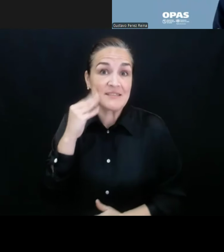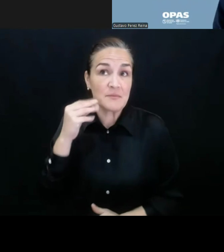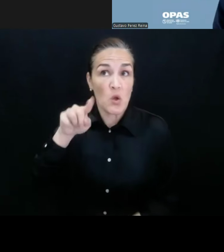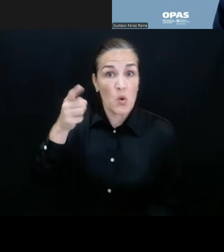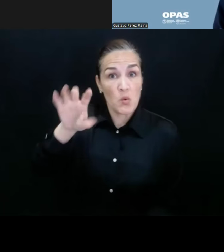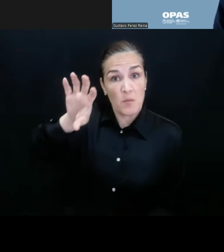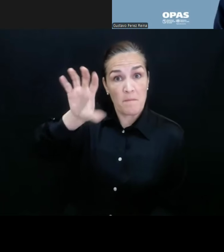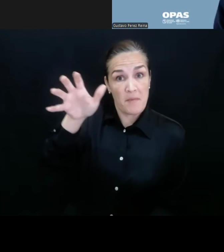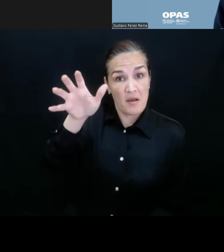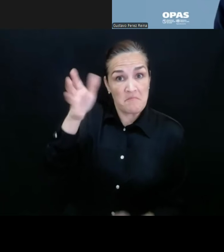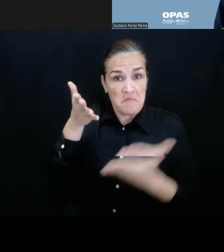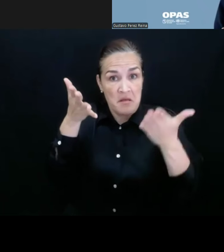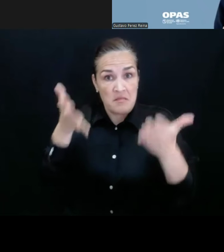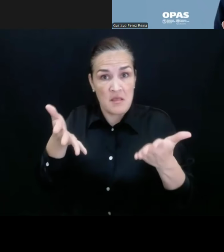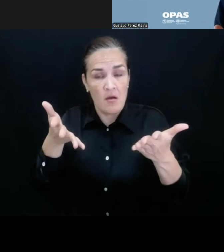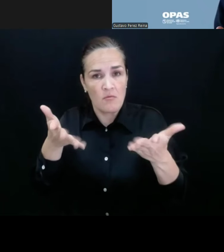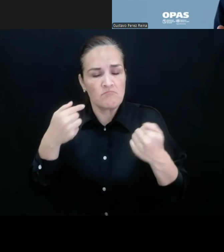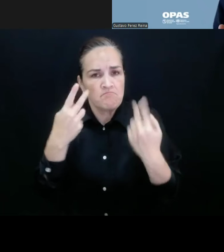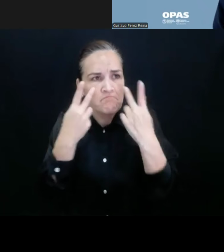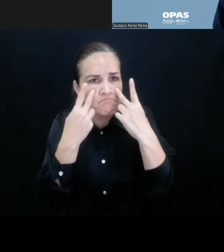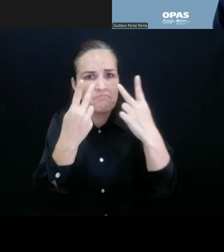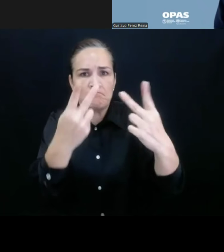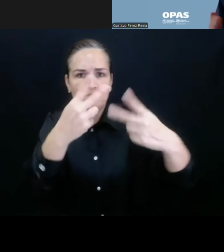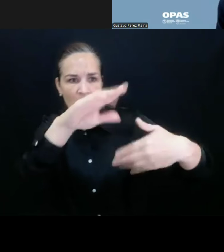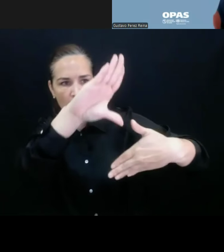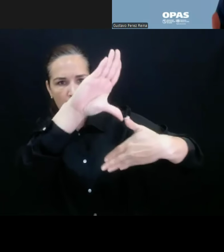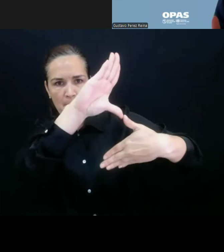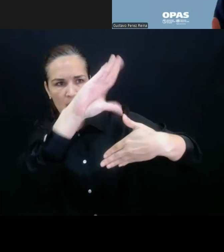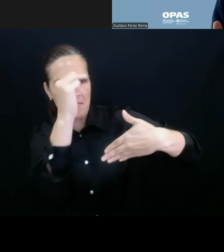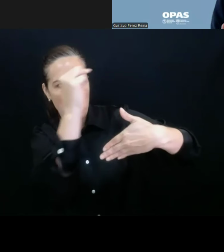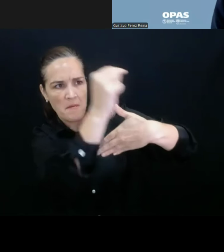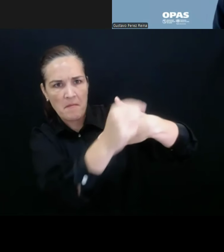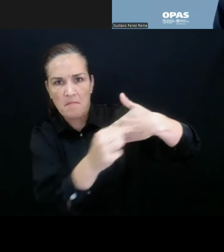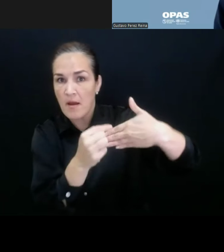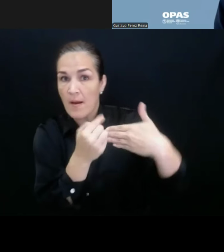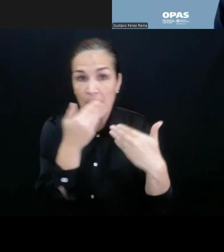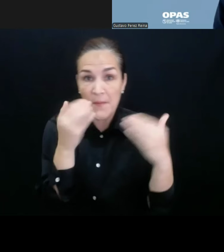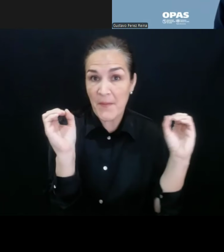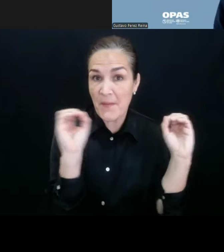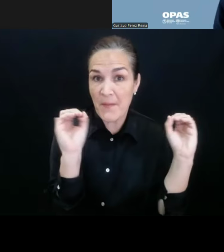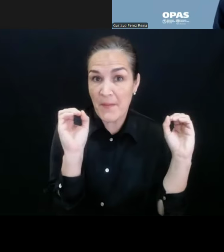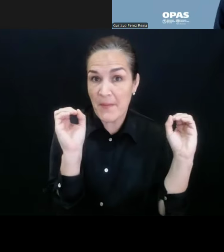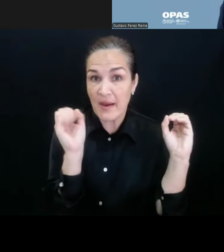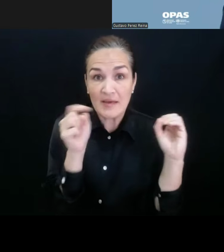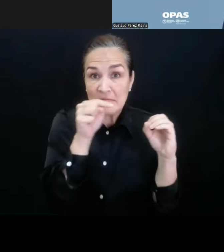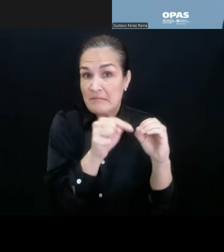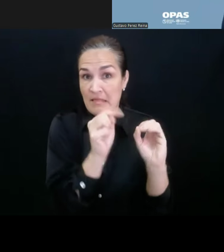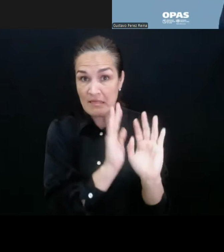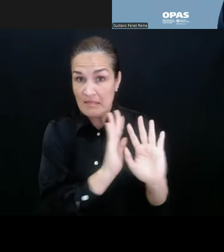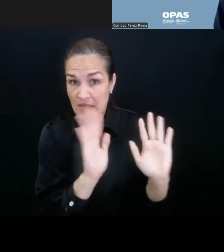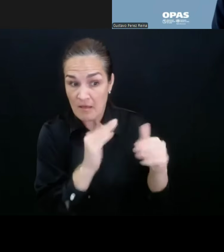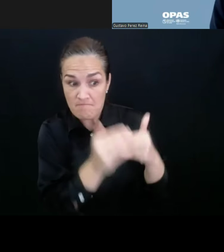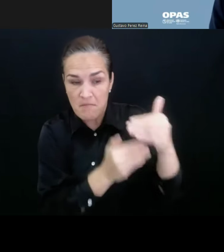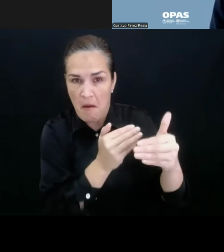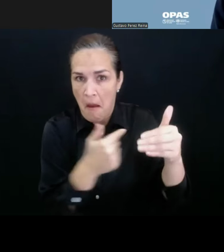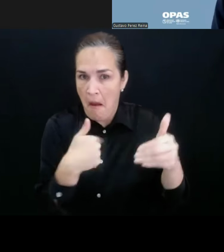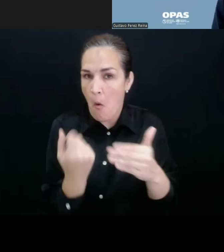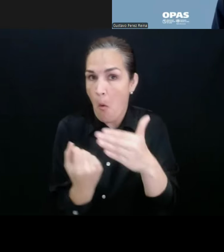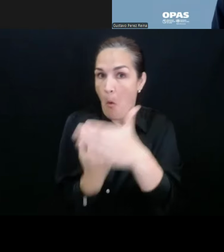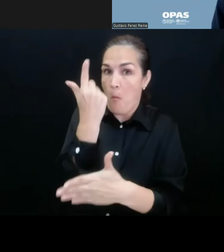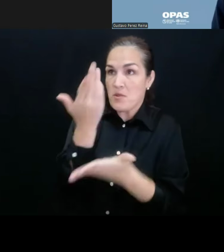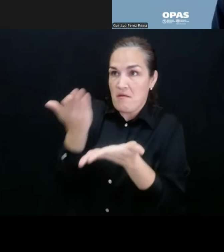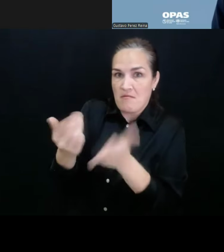been darle la piloted vuelta a in ese other mapa que countries. hemos visto de We las need Américas, donde to todavía no se ha turn hecho. around O that sea map que of the creo que es Americas una buena where nothing oportunidad que has been done tenemos